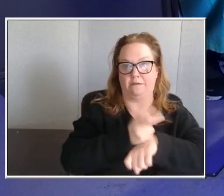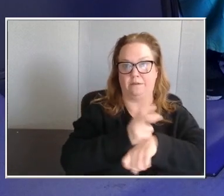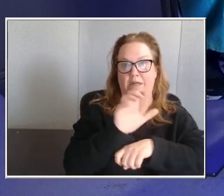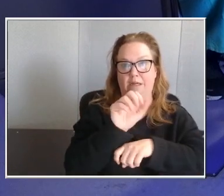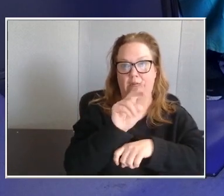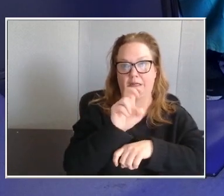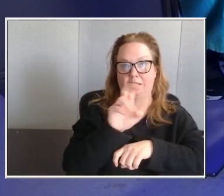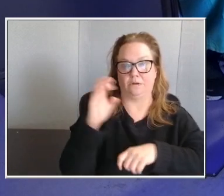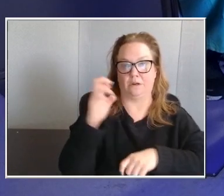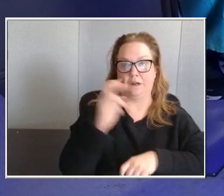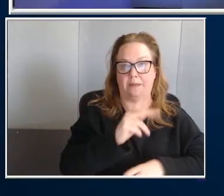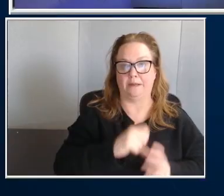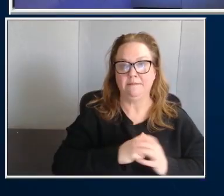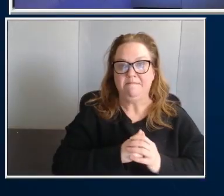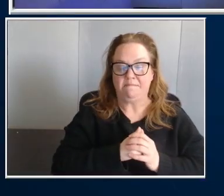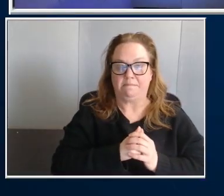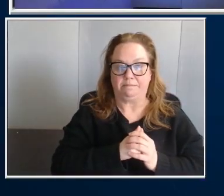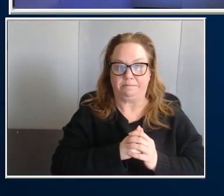I think.